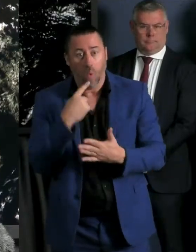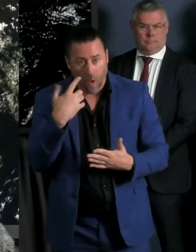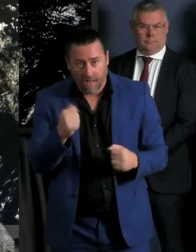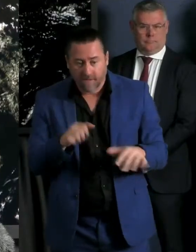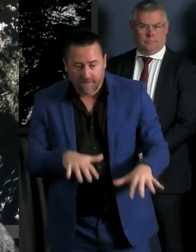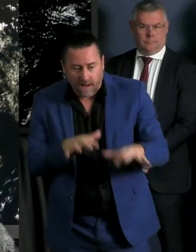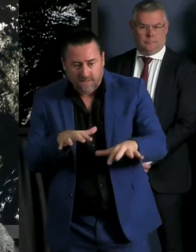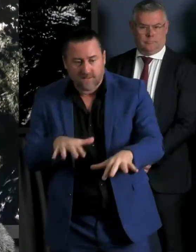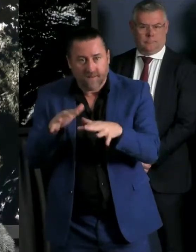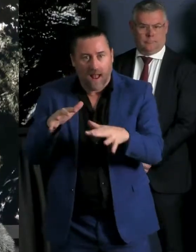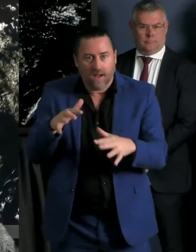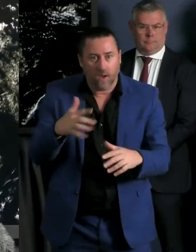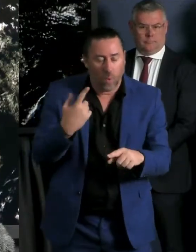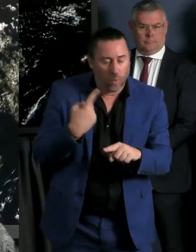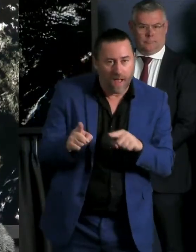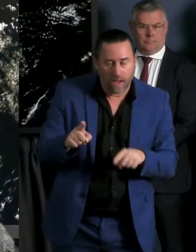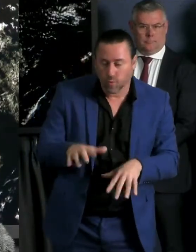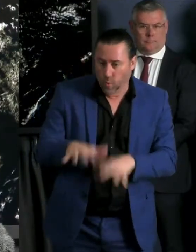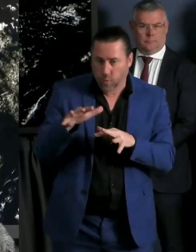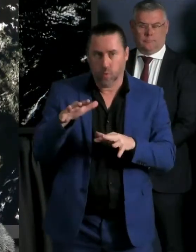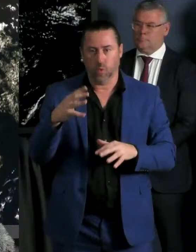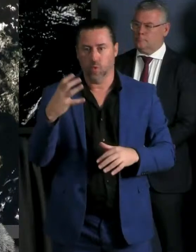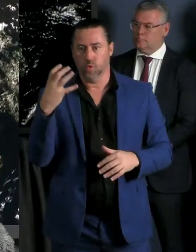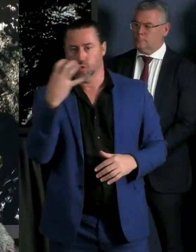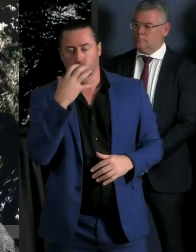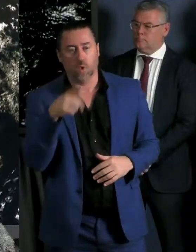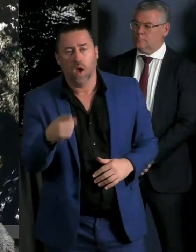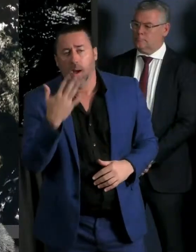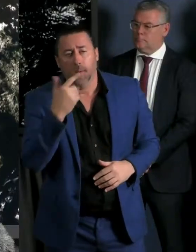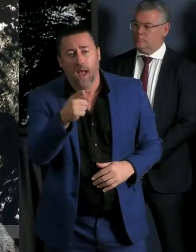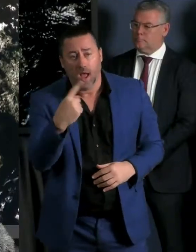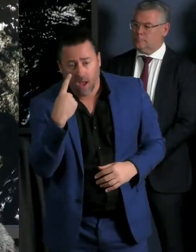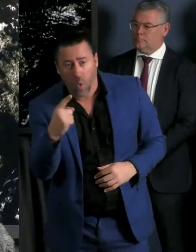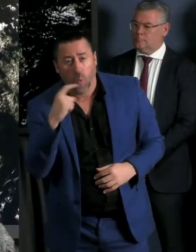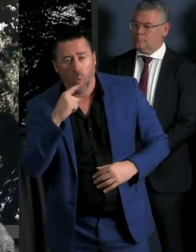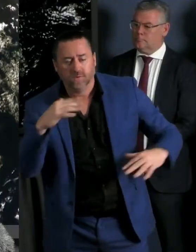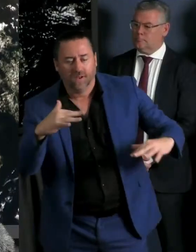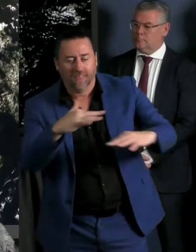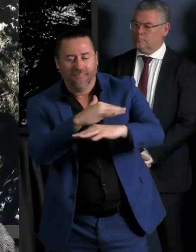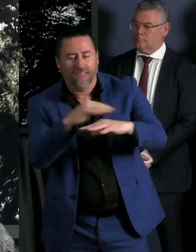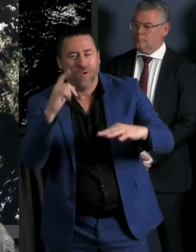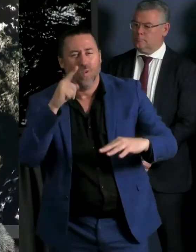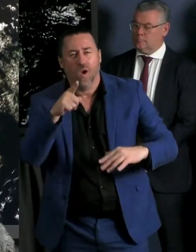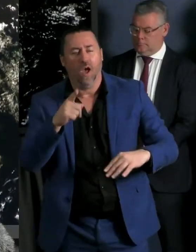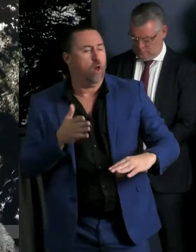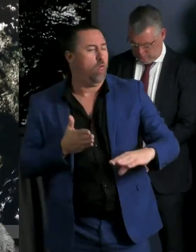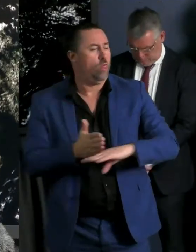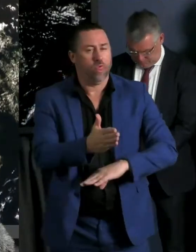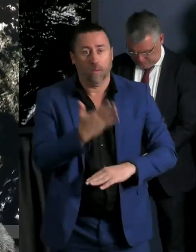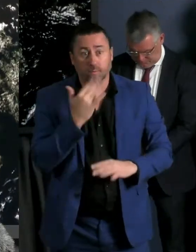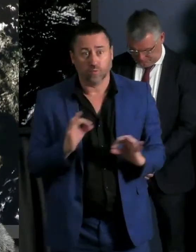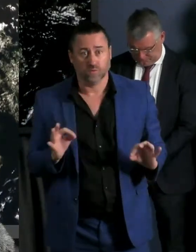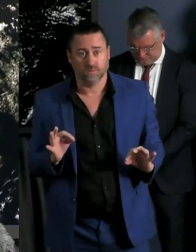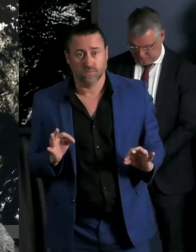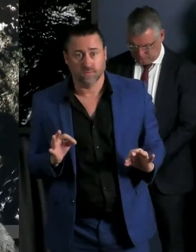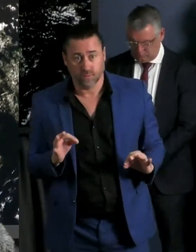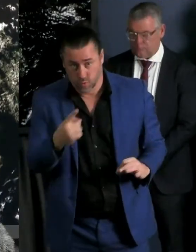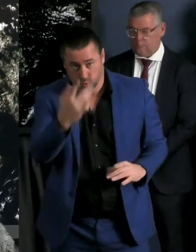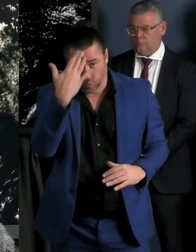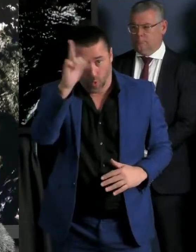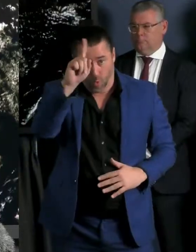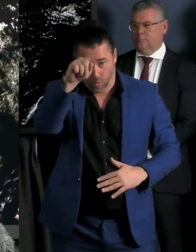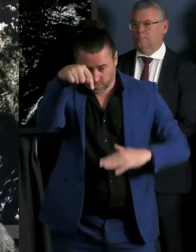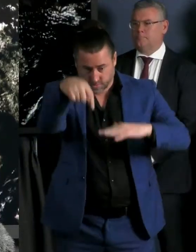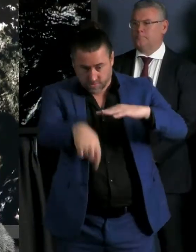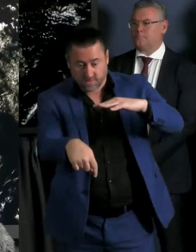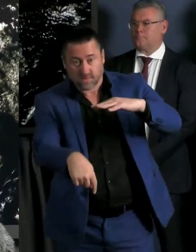area. So could I please ask everyone, please do not drive into floodwaters. We often think about the depth of the floodwater or how fast